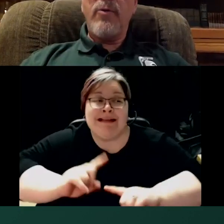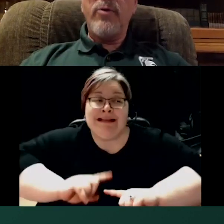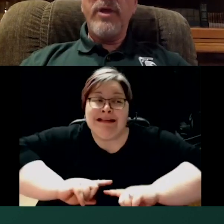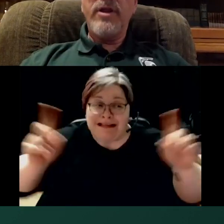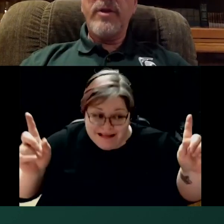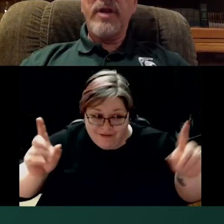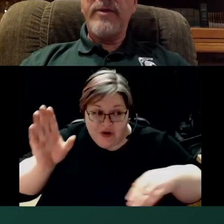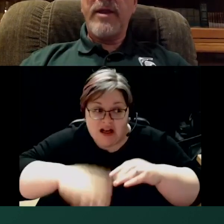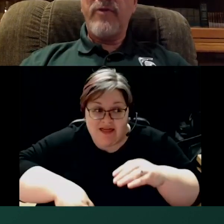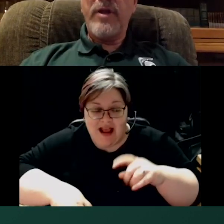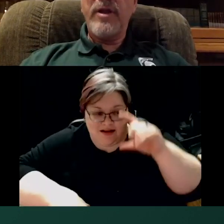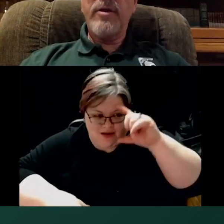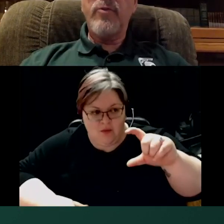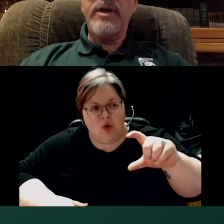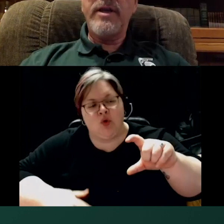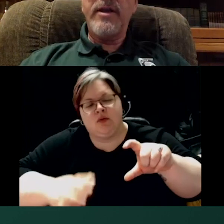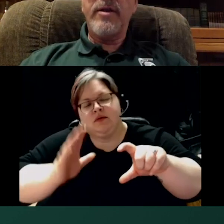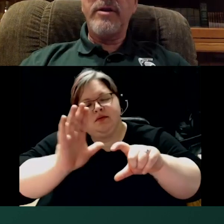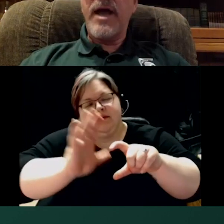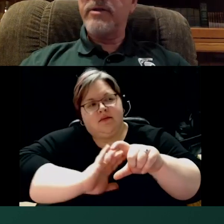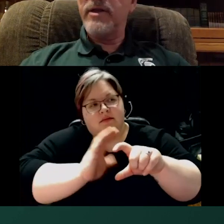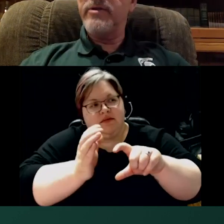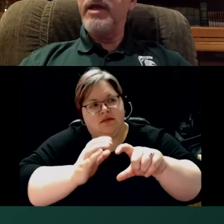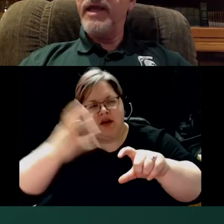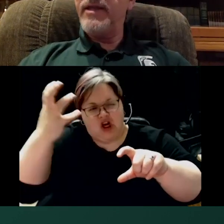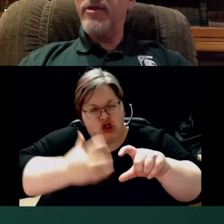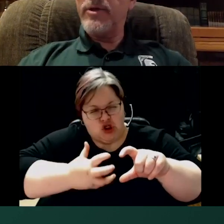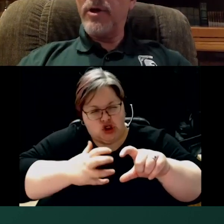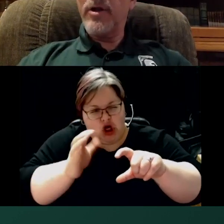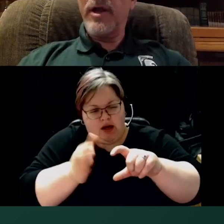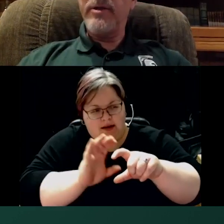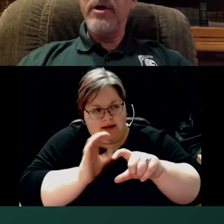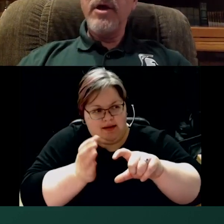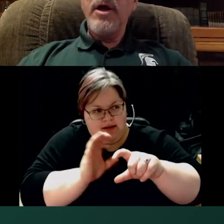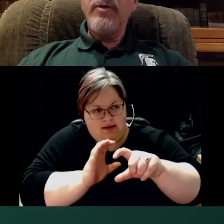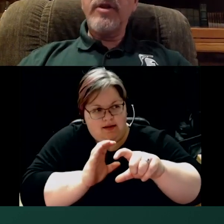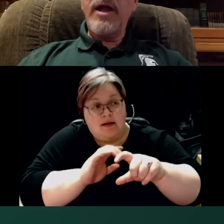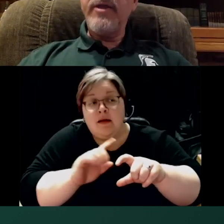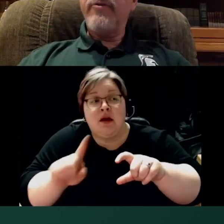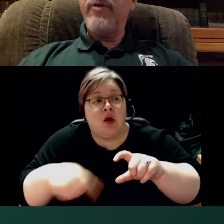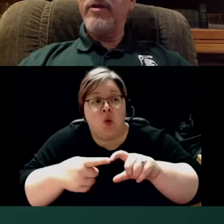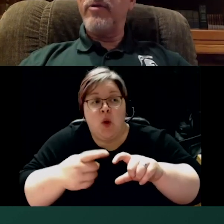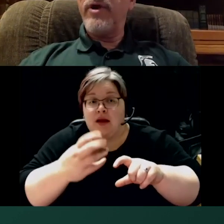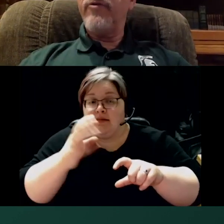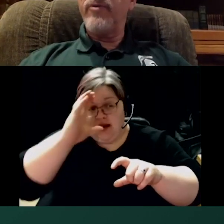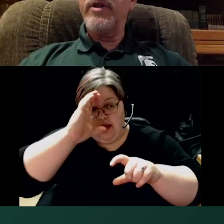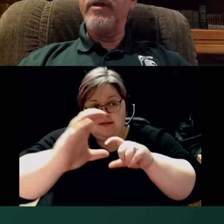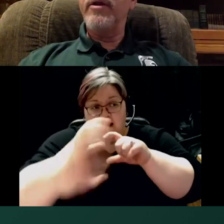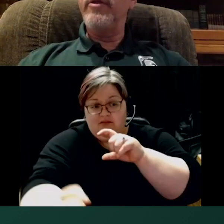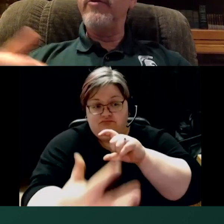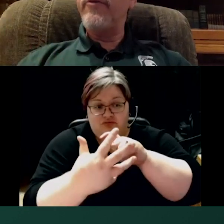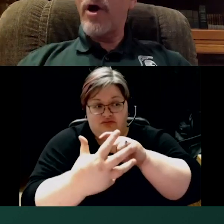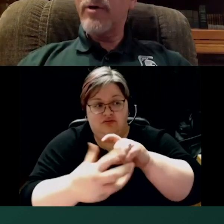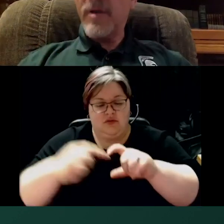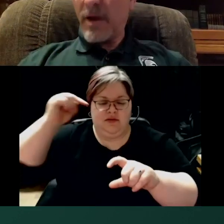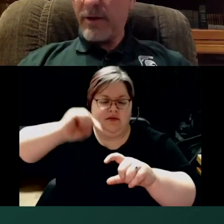now, when we see the side that's facing us, when it is not lit, it is the dark side. The side that faces away from us is